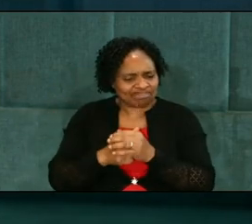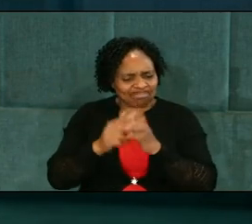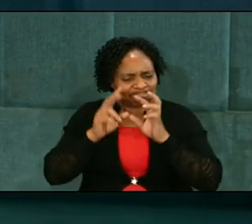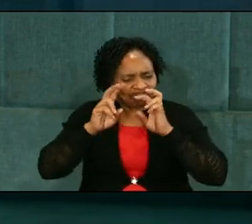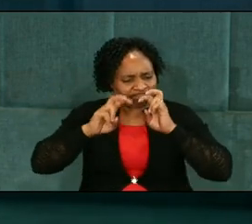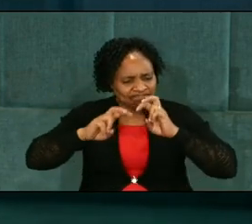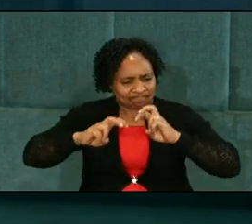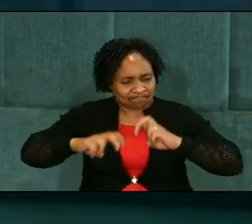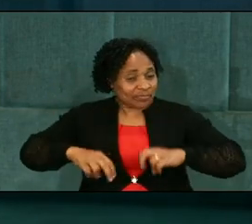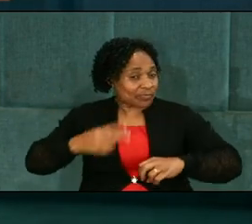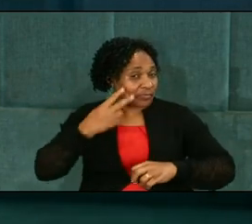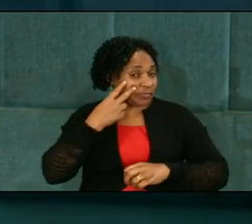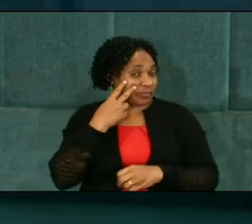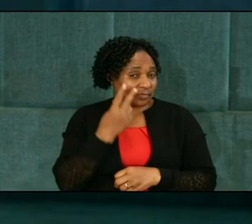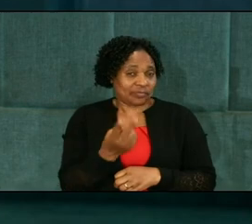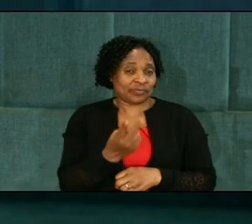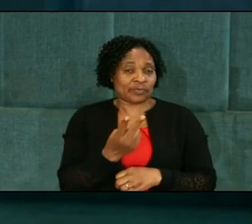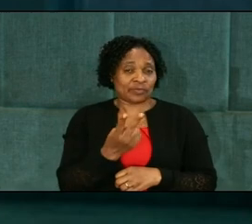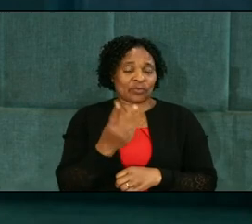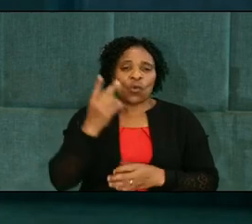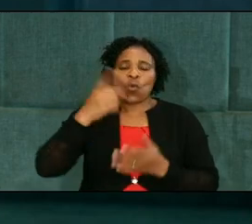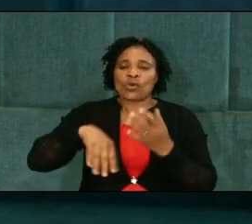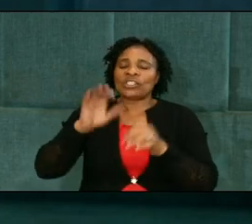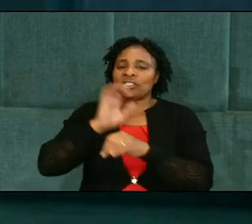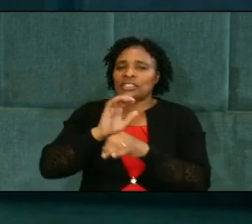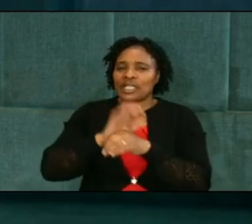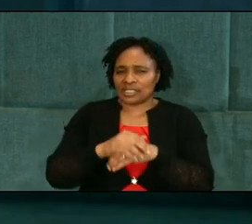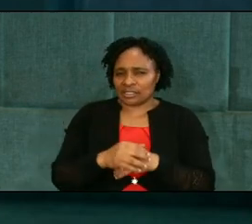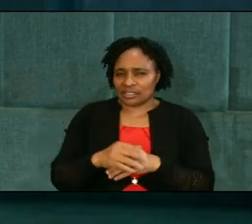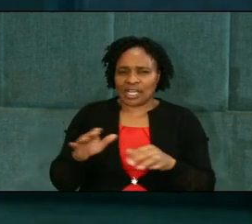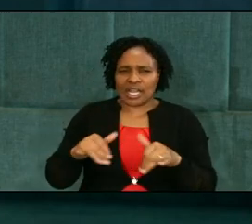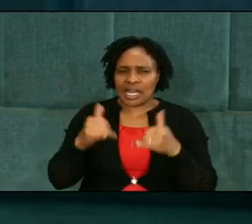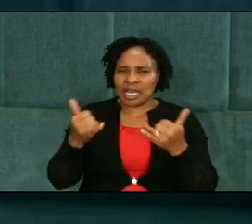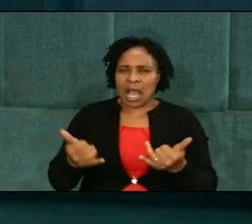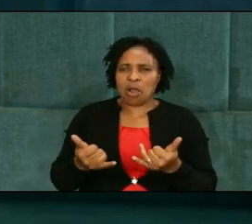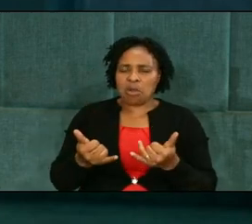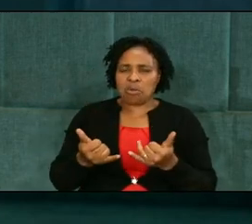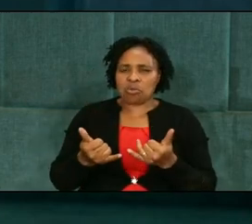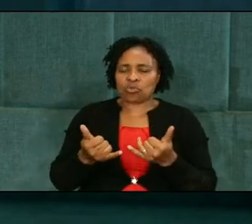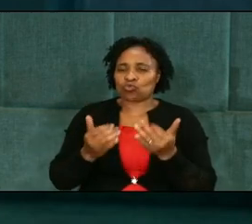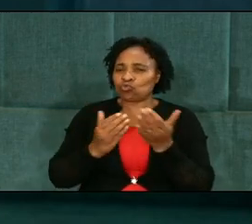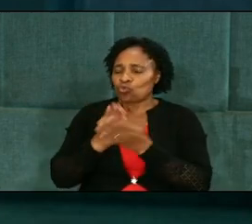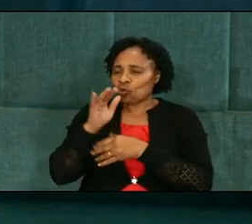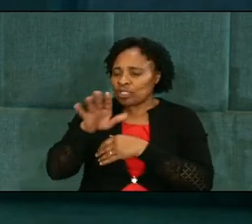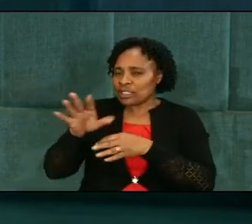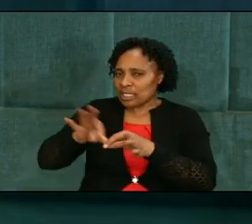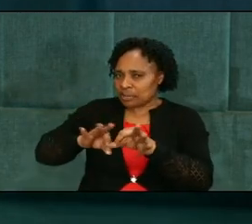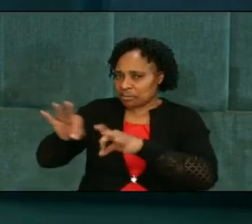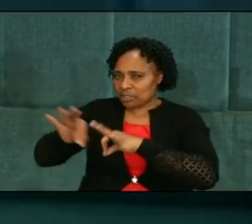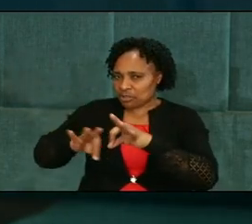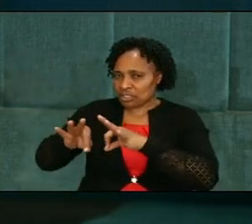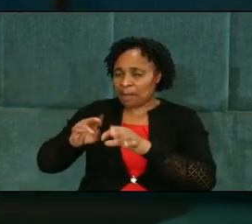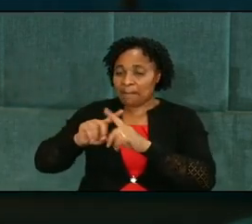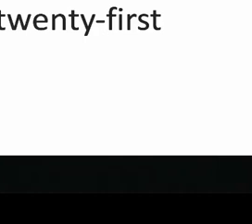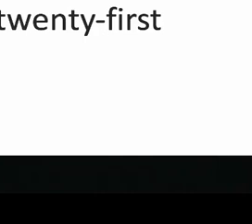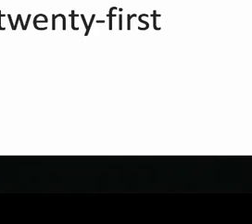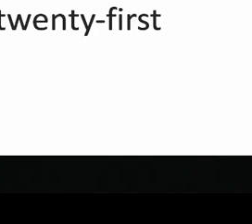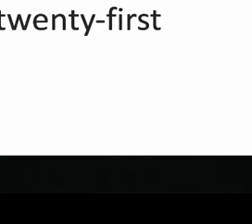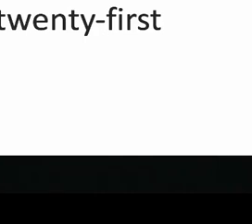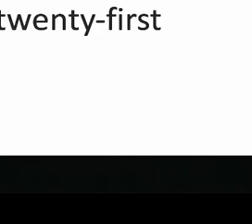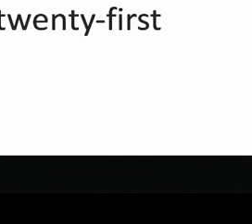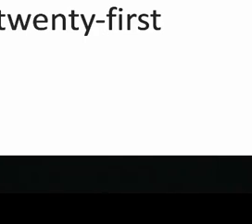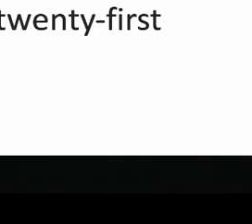that to see what the church we have now, whether it fits Bible description. The prophetic description allows